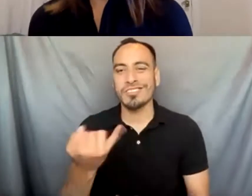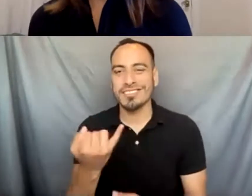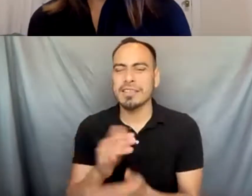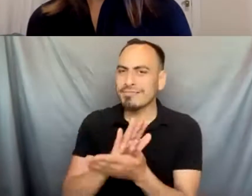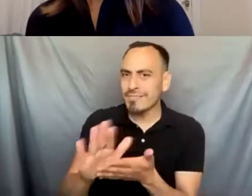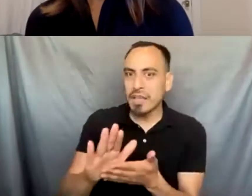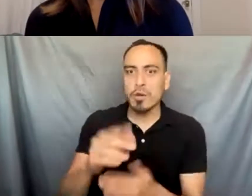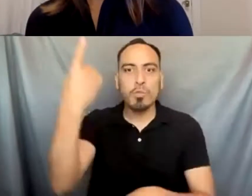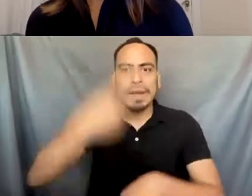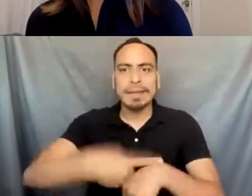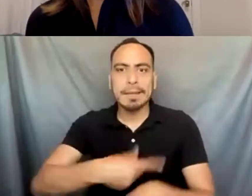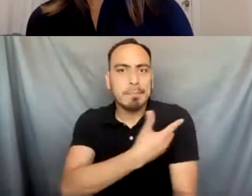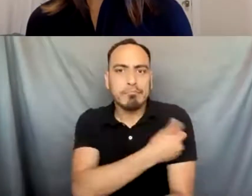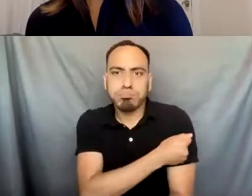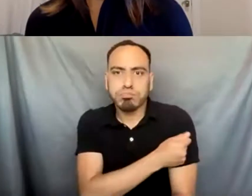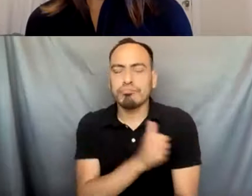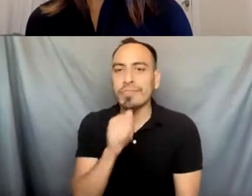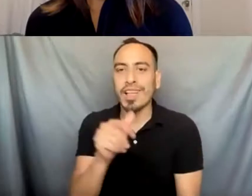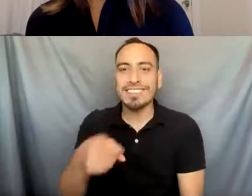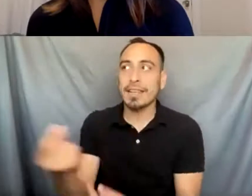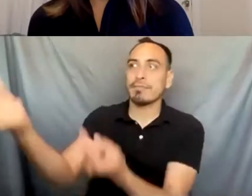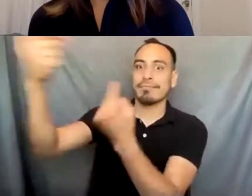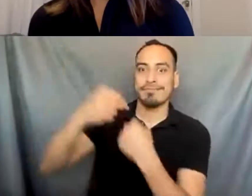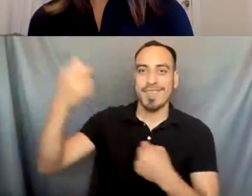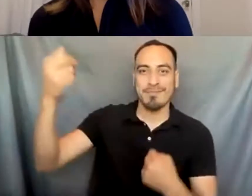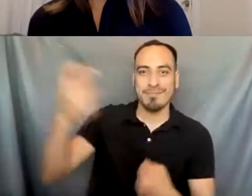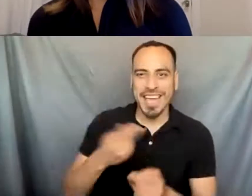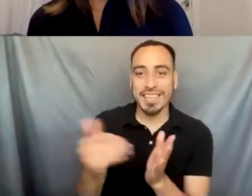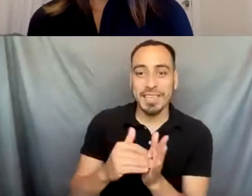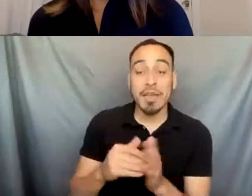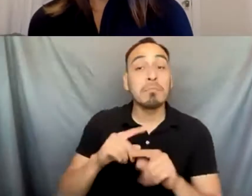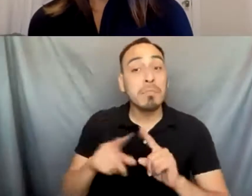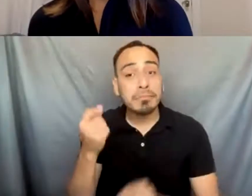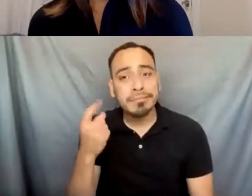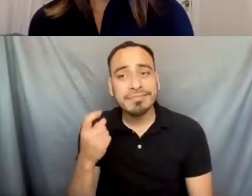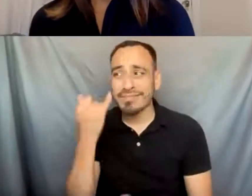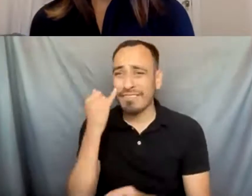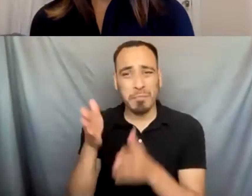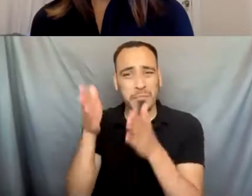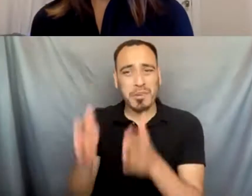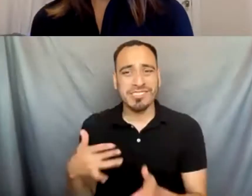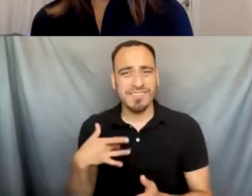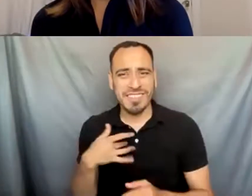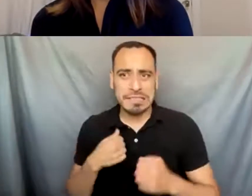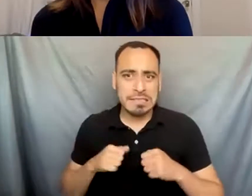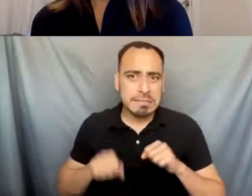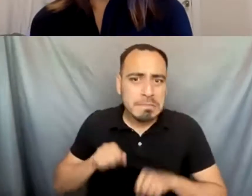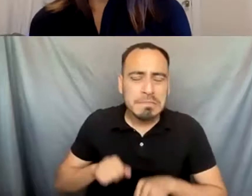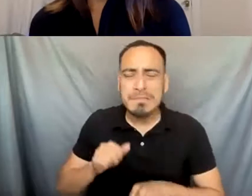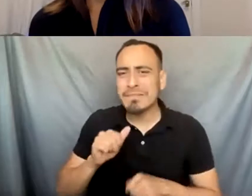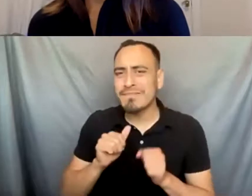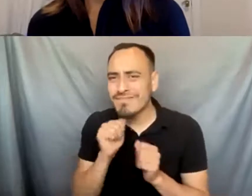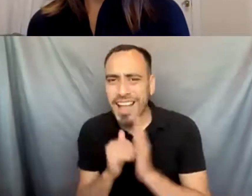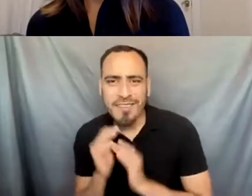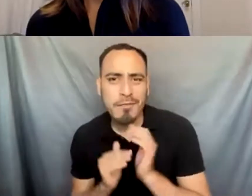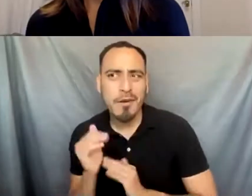second dose. But we do want to make sure that if someone does not feel comfortable or they feel like the risk is too great for them, we want there to be an option